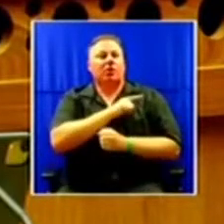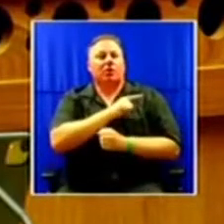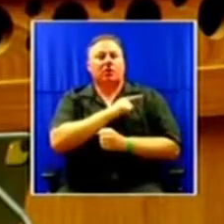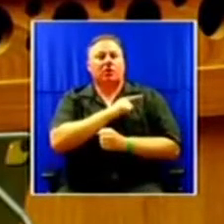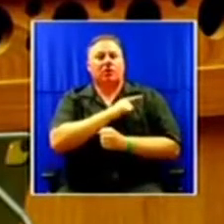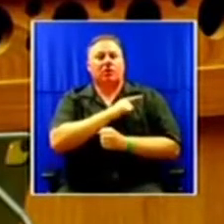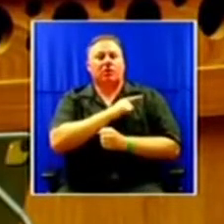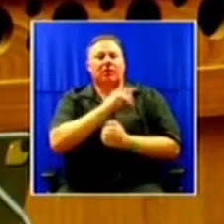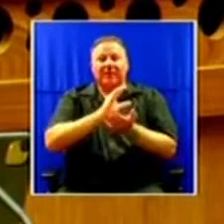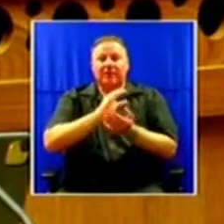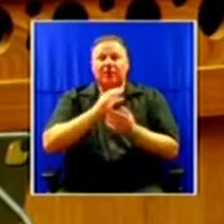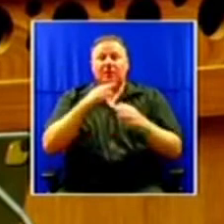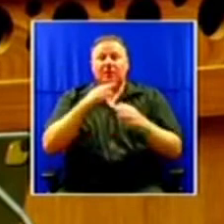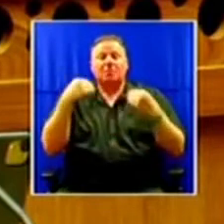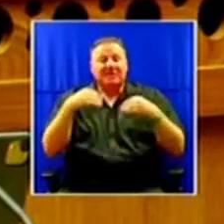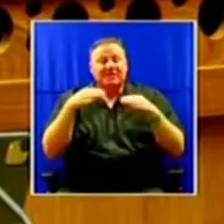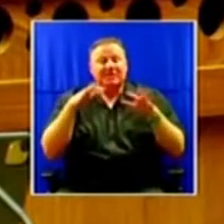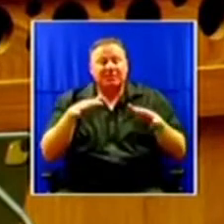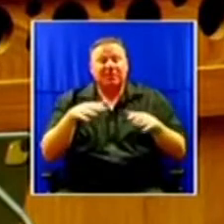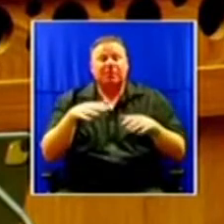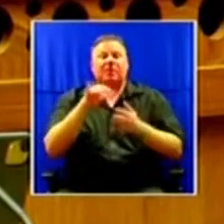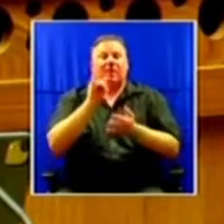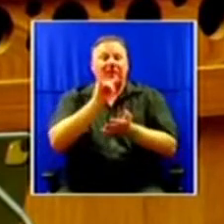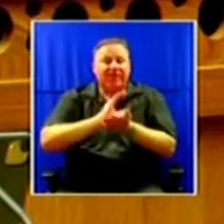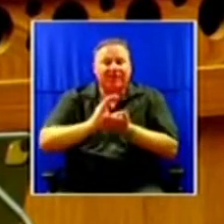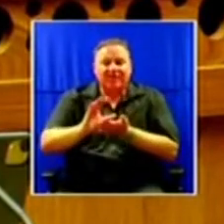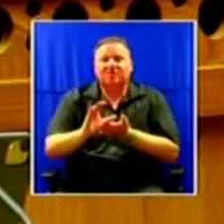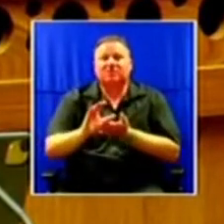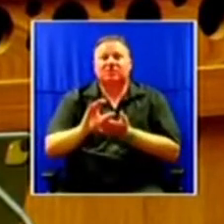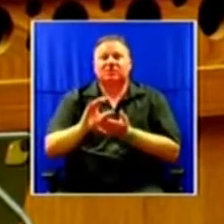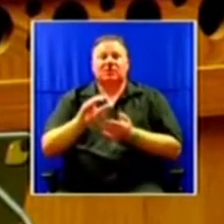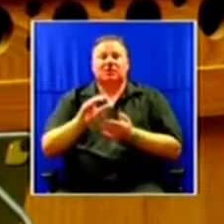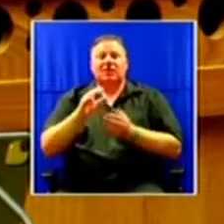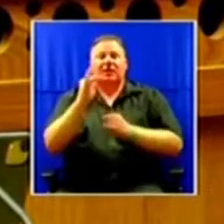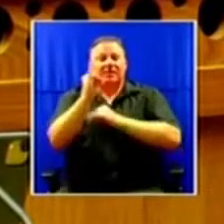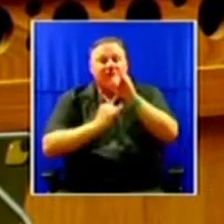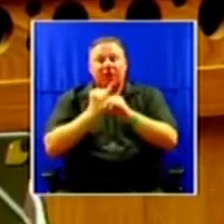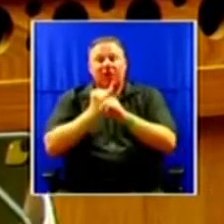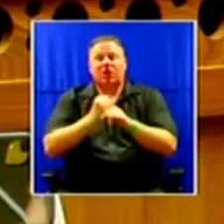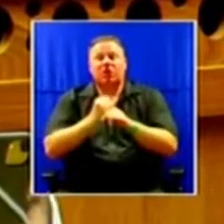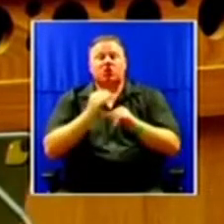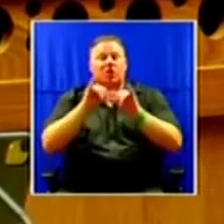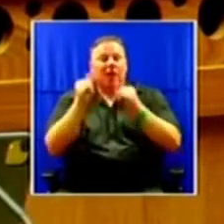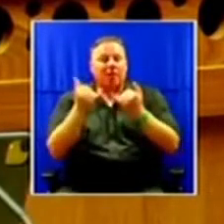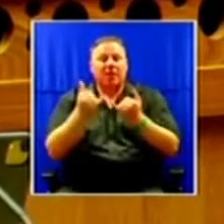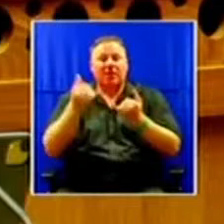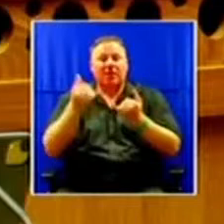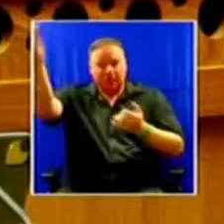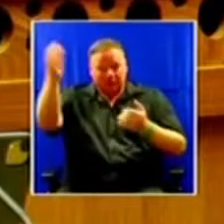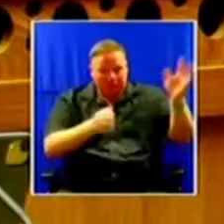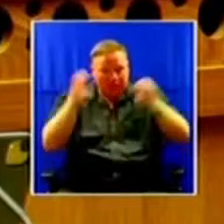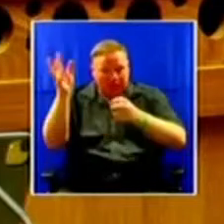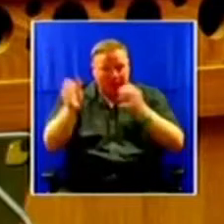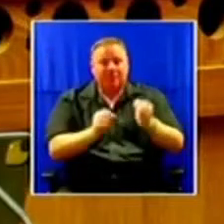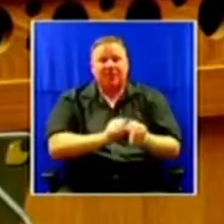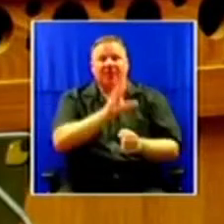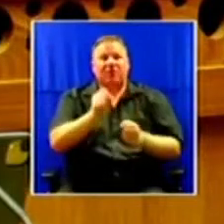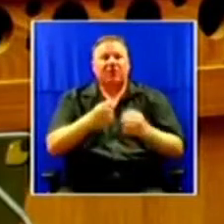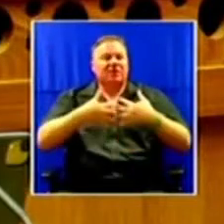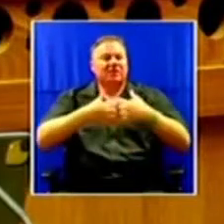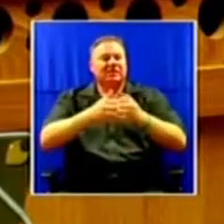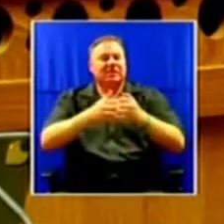investors, business people can easily come to our country, set up companies, and start business. In the past